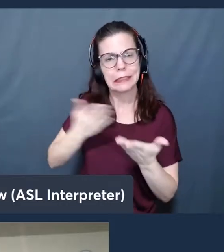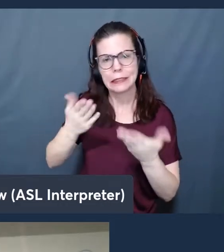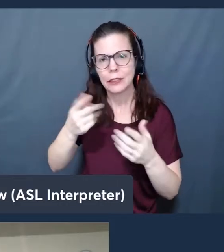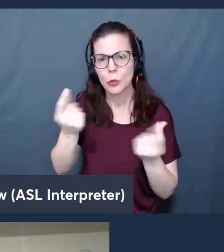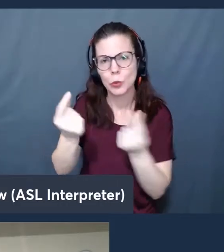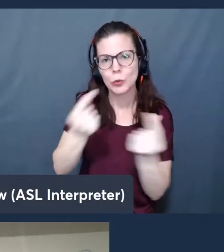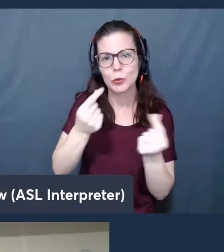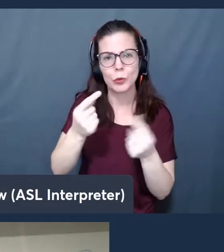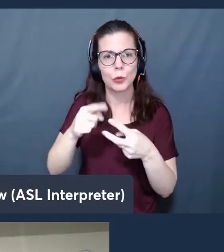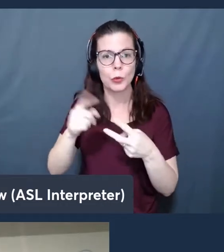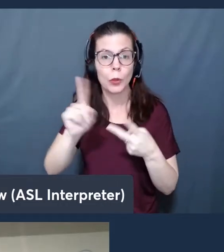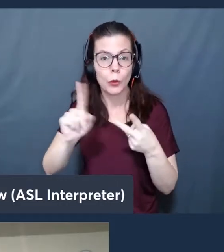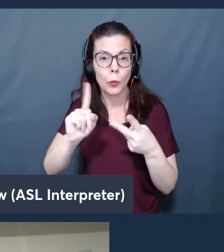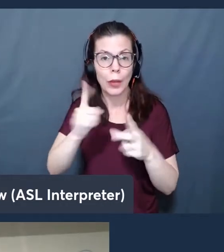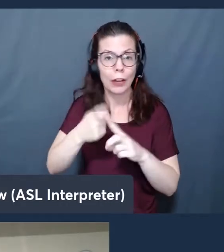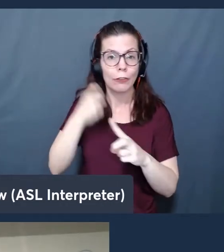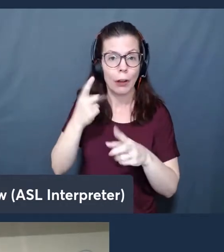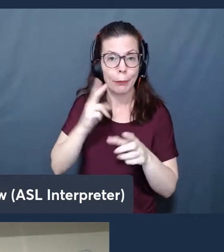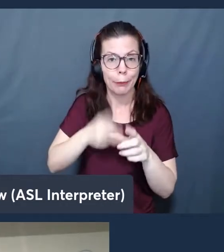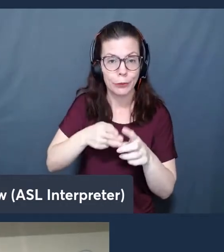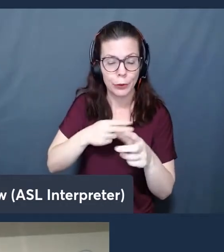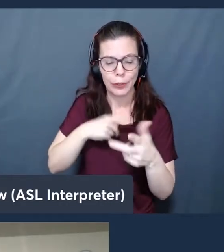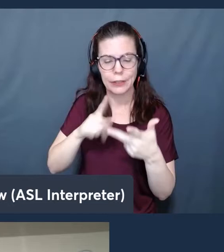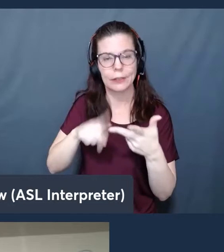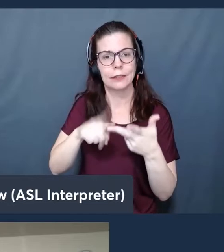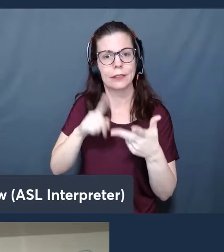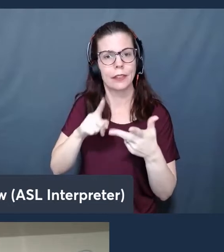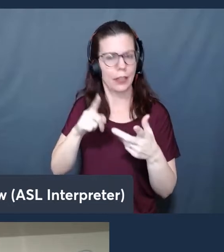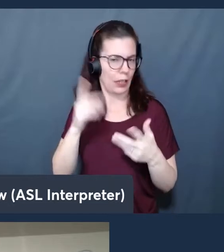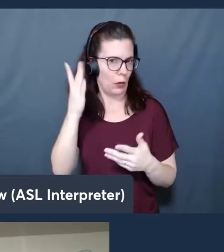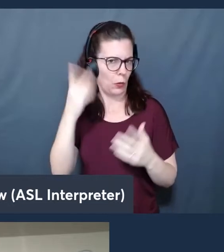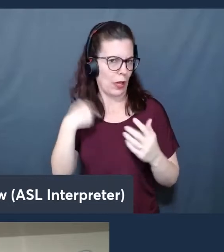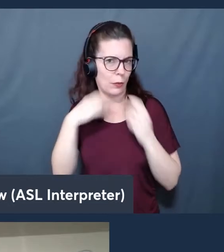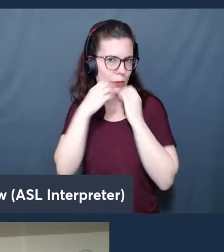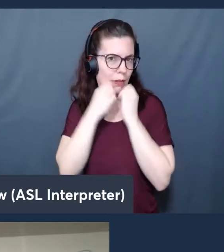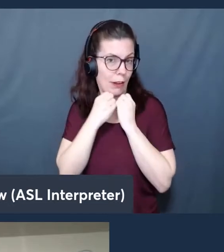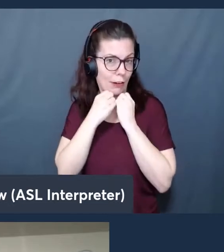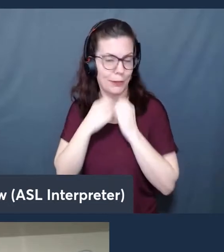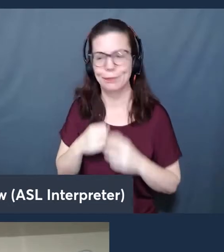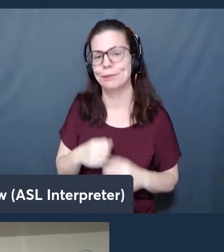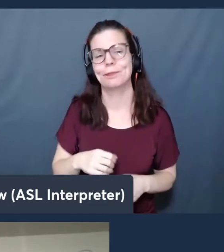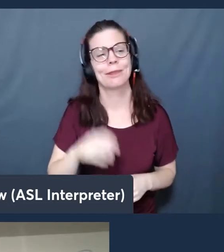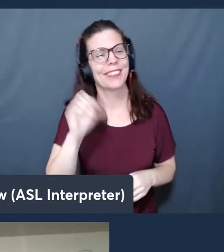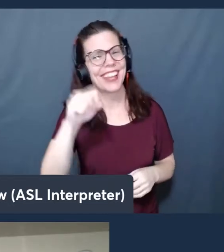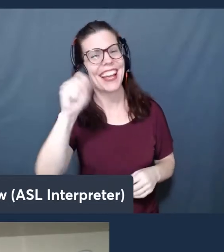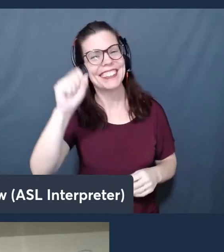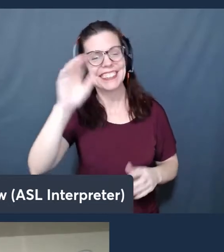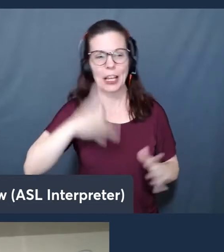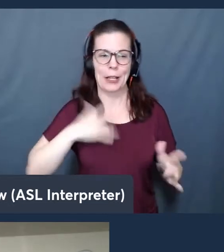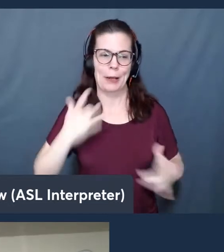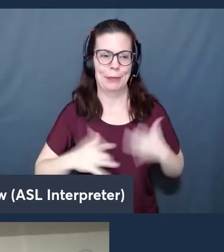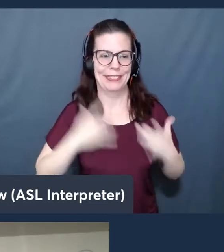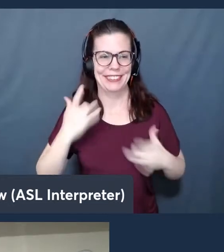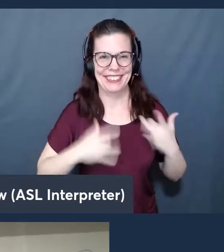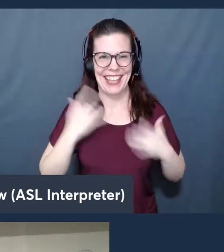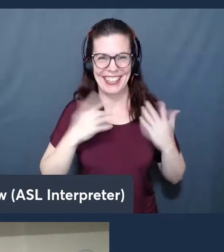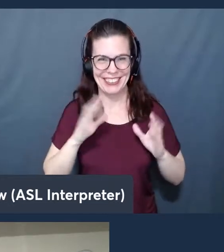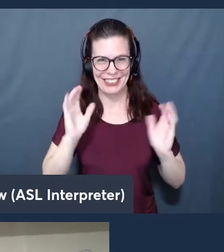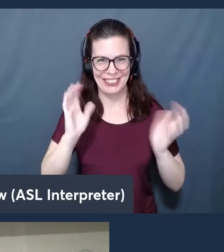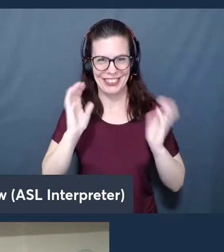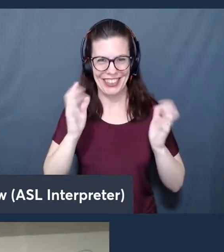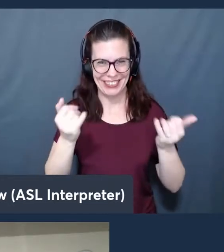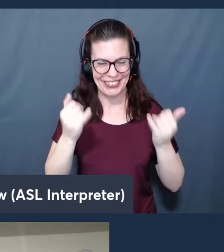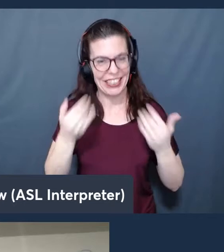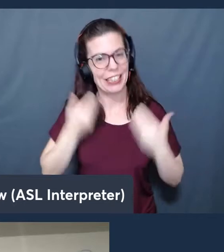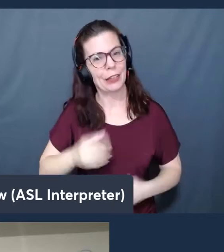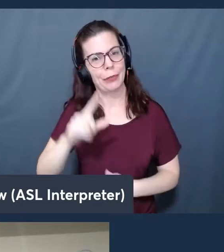do? Where do you join us from? And well, why should we care? Yes. Hi, excited to chat today. I'm